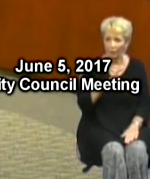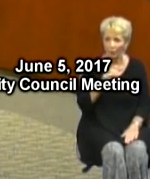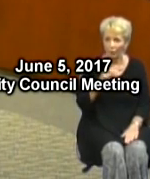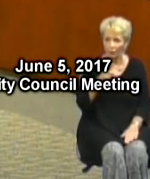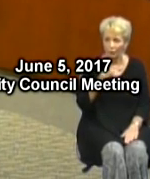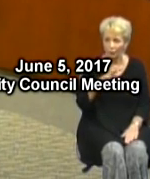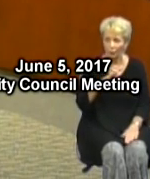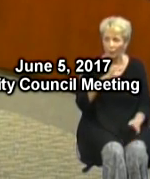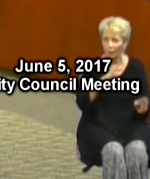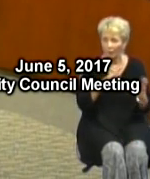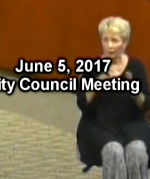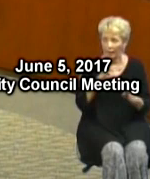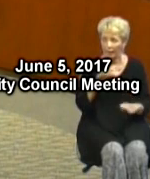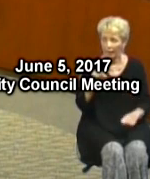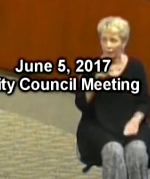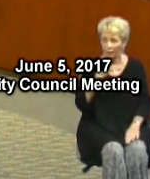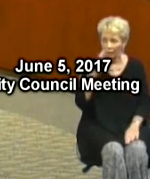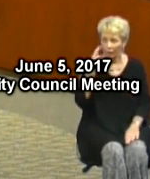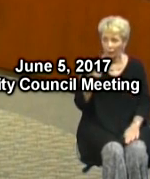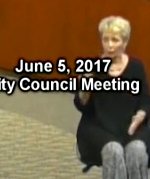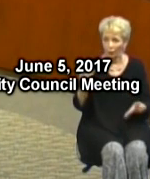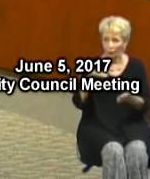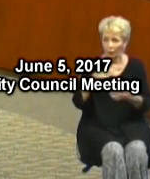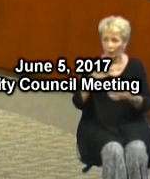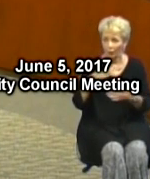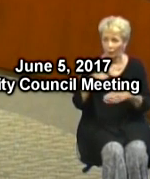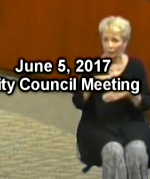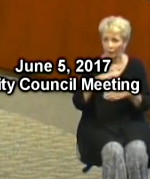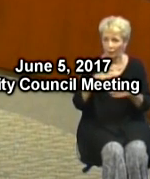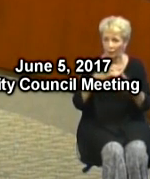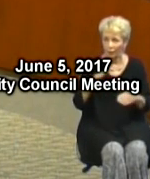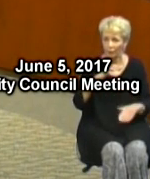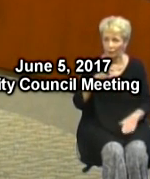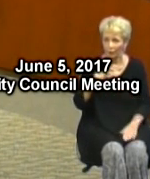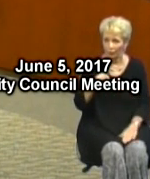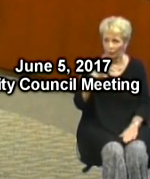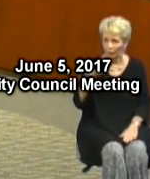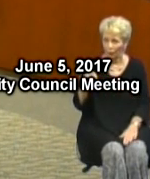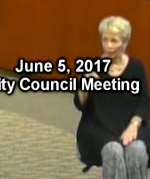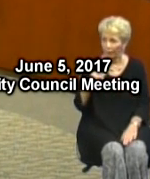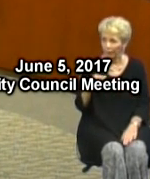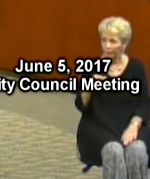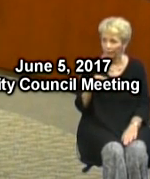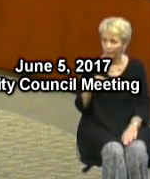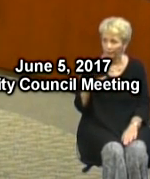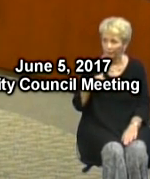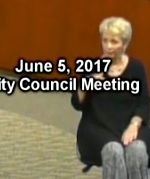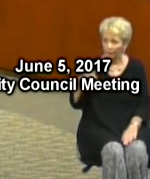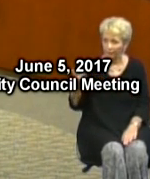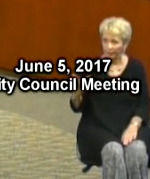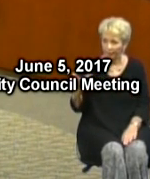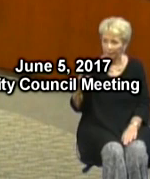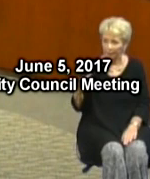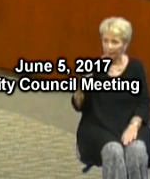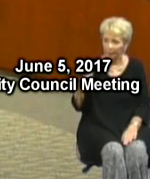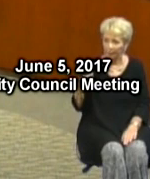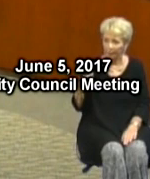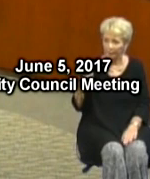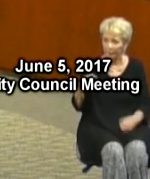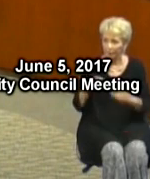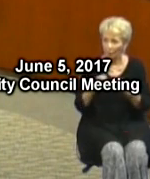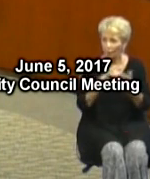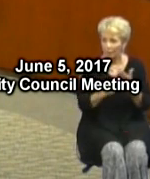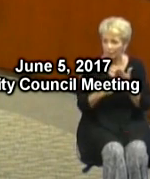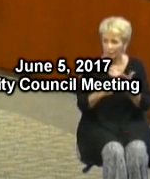and Zoning Commission for the term to expire June 3, 2020. Second. Have a motion and a second. Any further